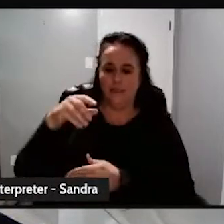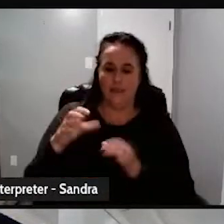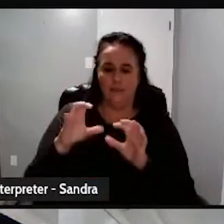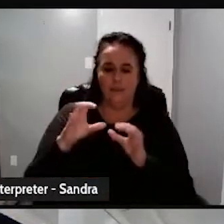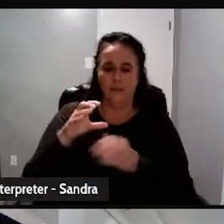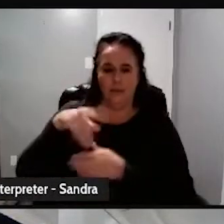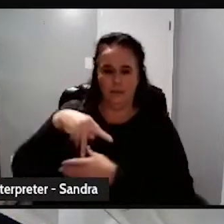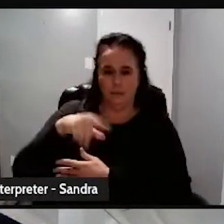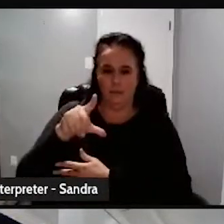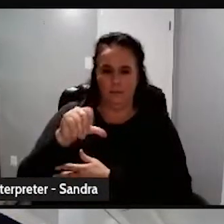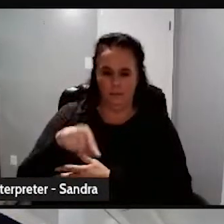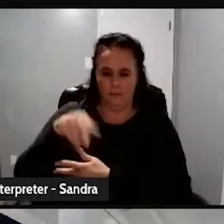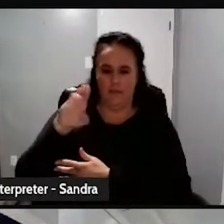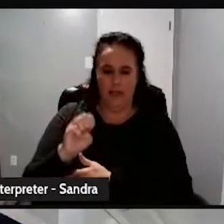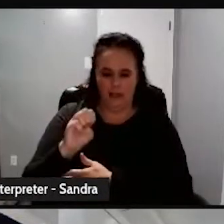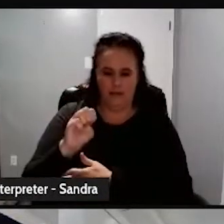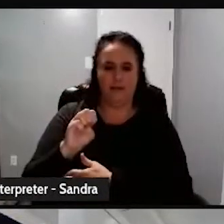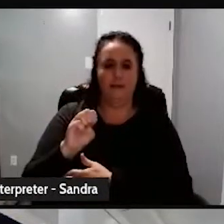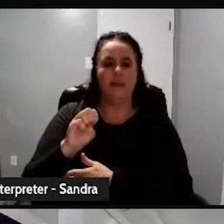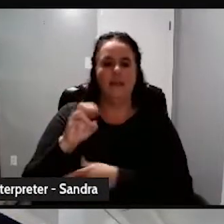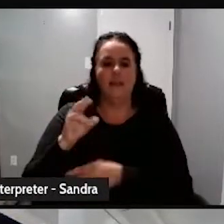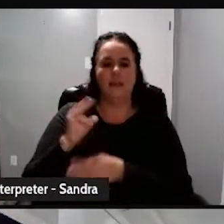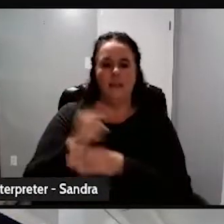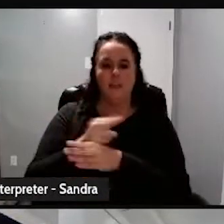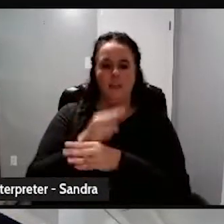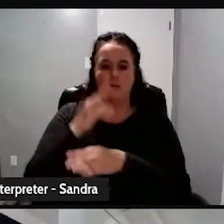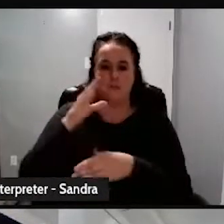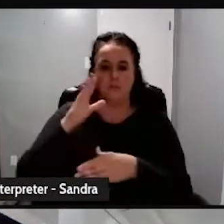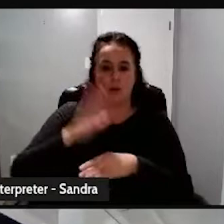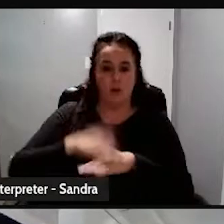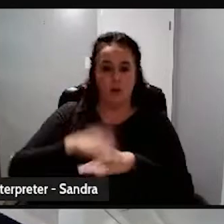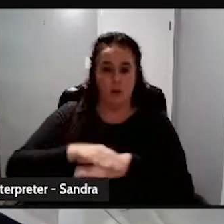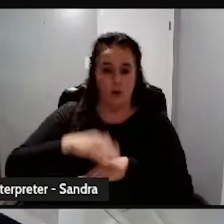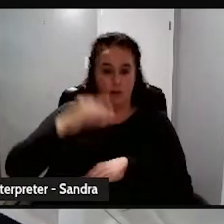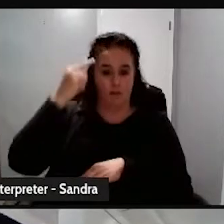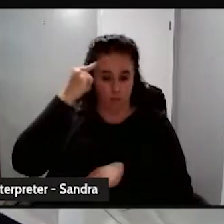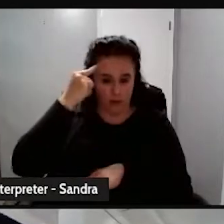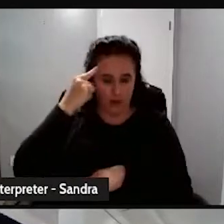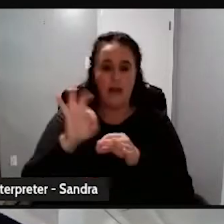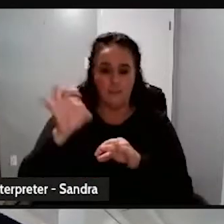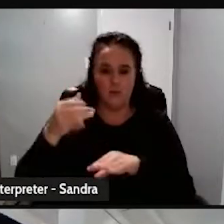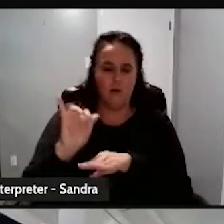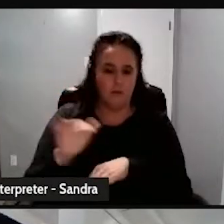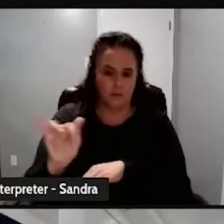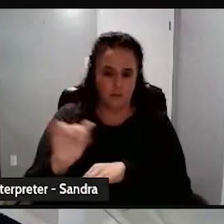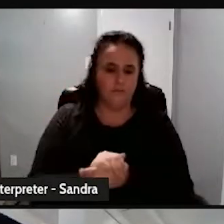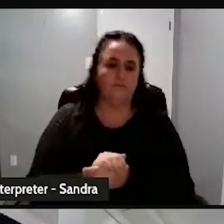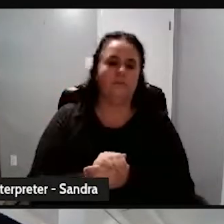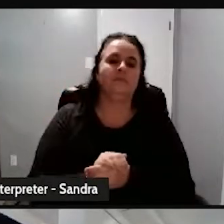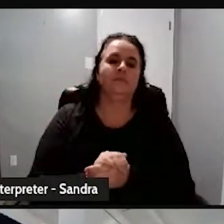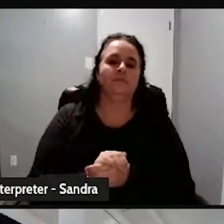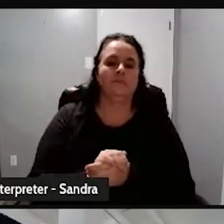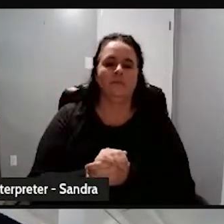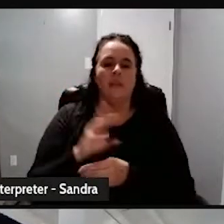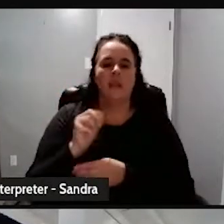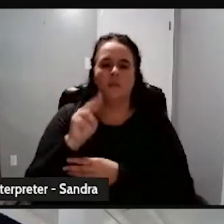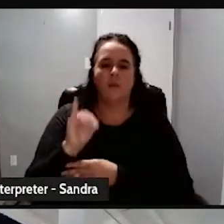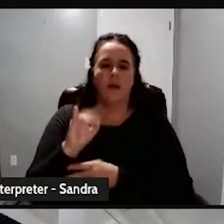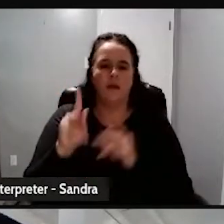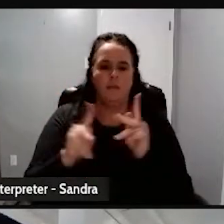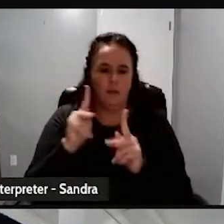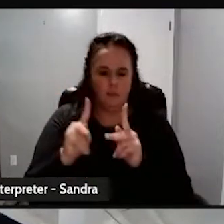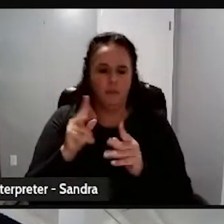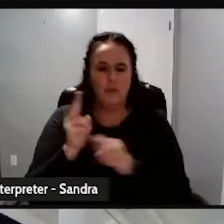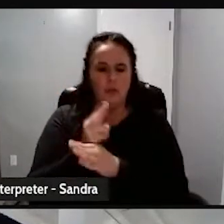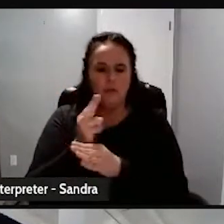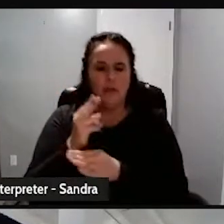disease had damaged the brain. Neurologists use these MRI scans to monitor disease